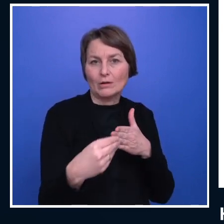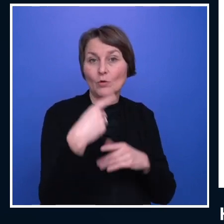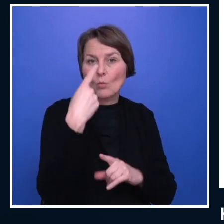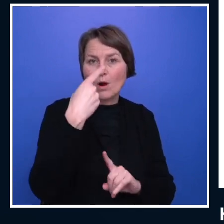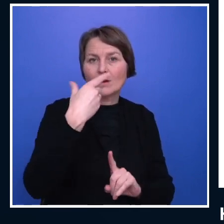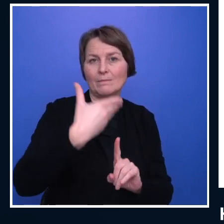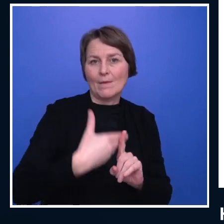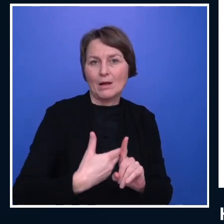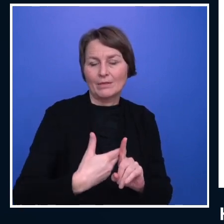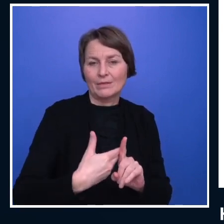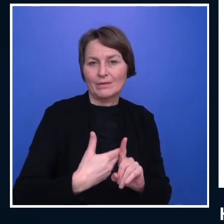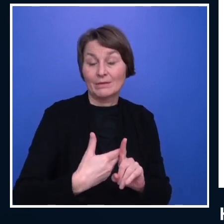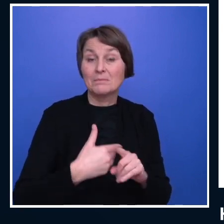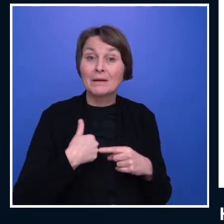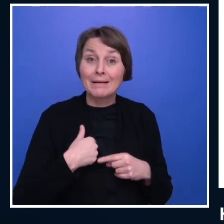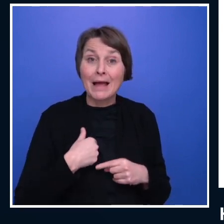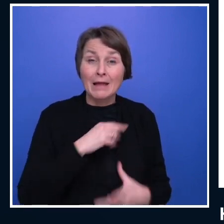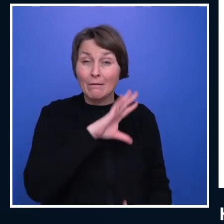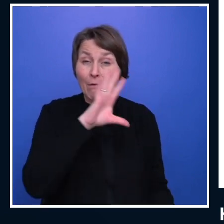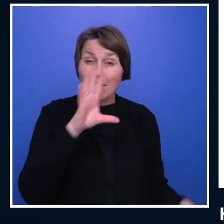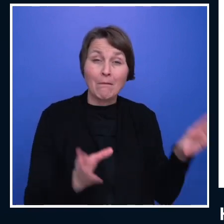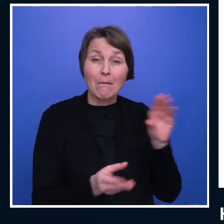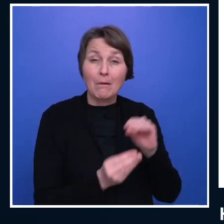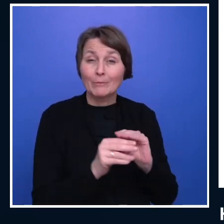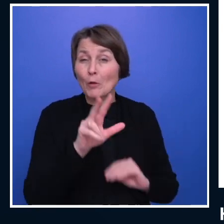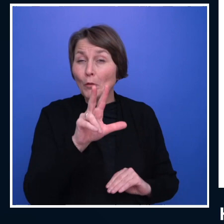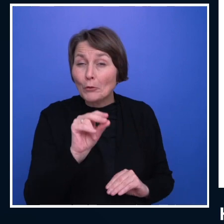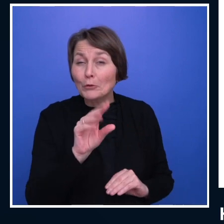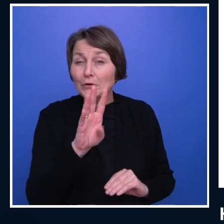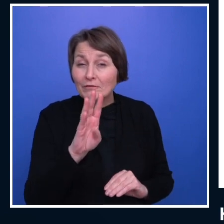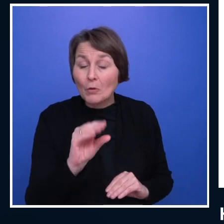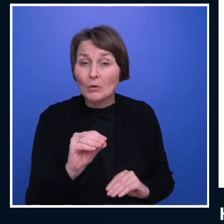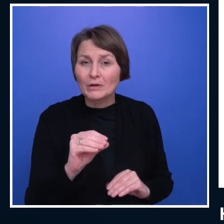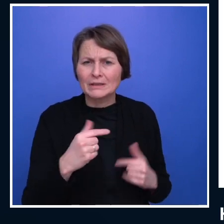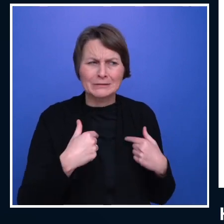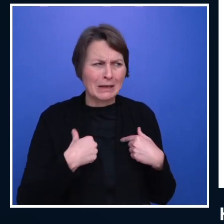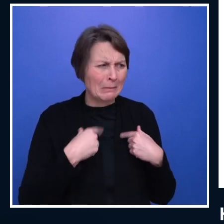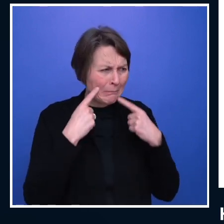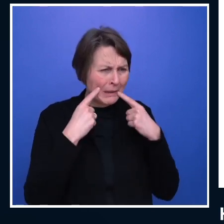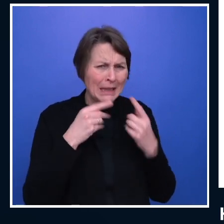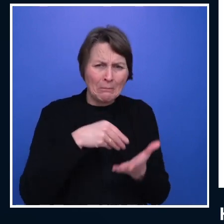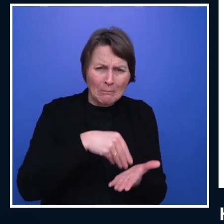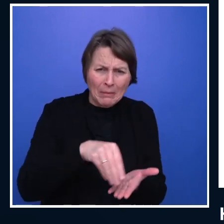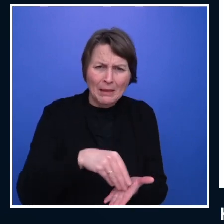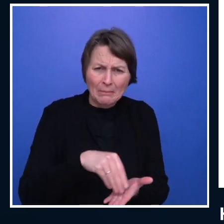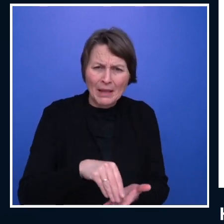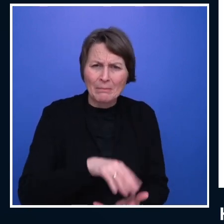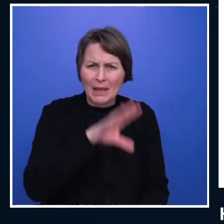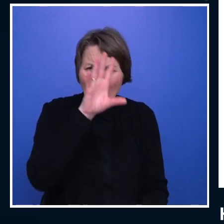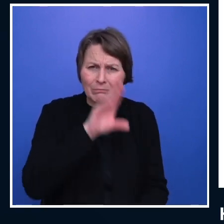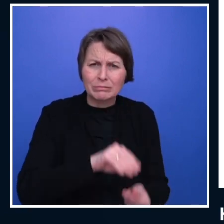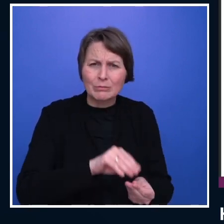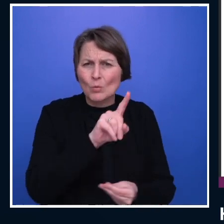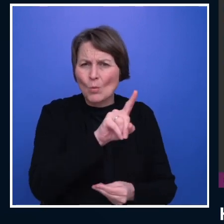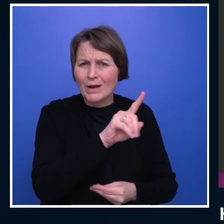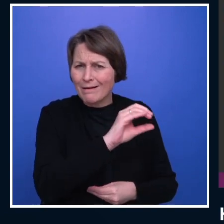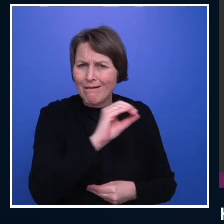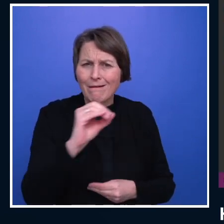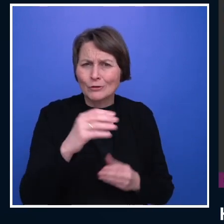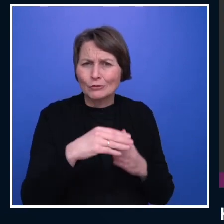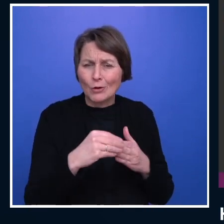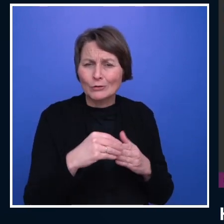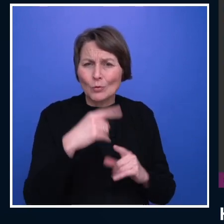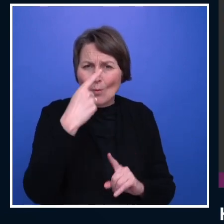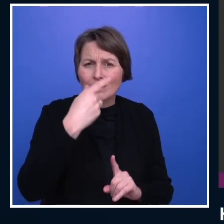silly for me as a small business to spend $100 a month to maintain those URLs. Now, they've added